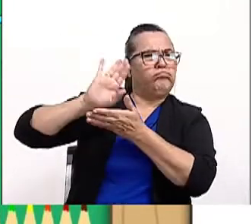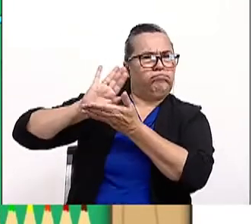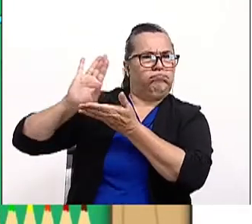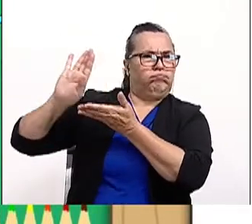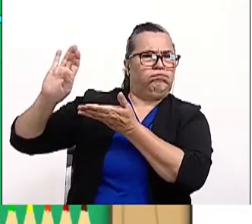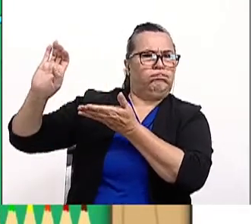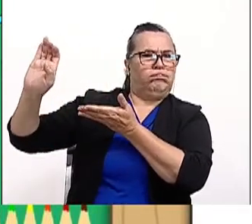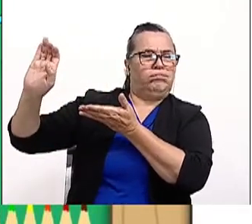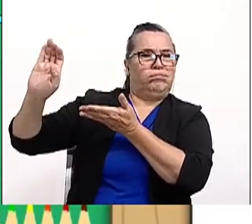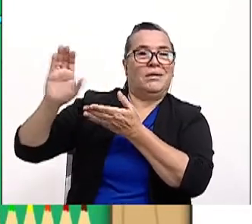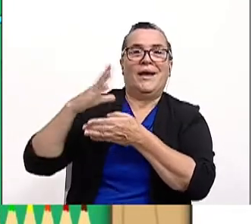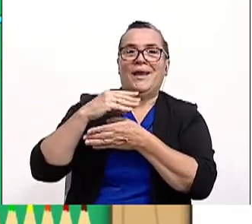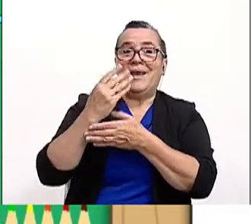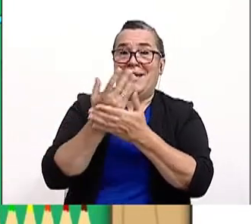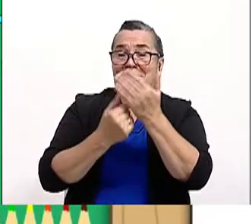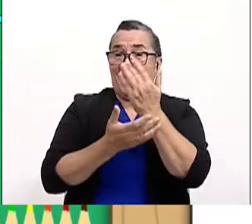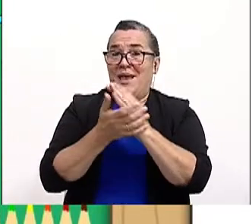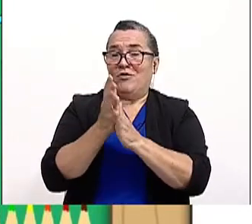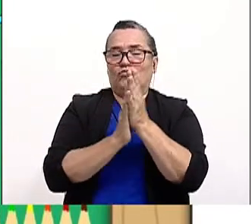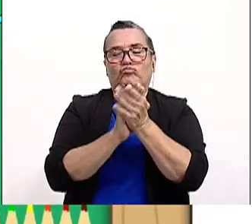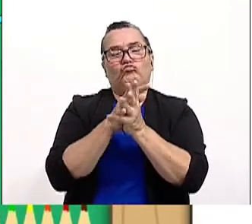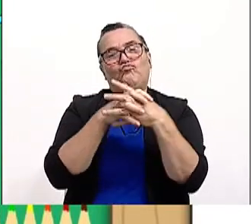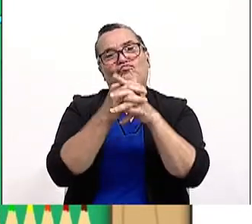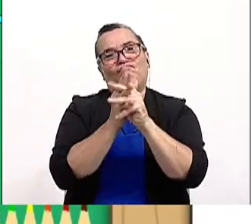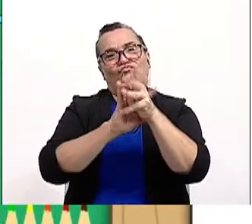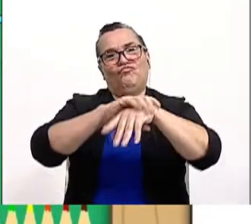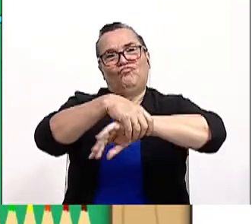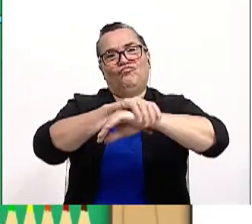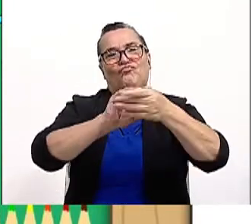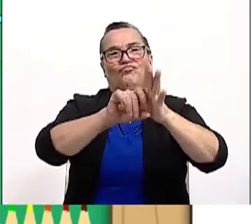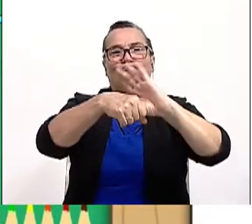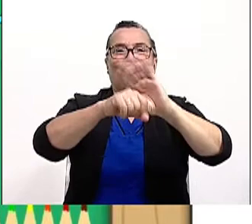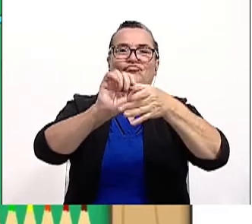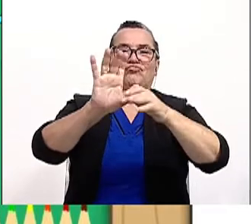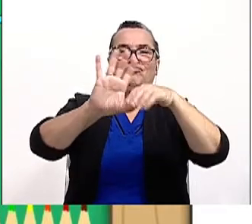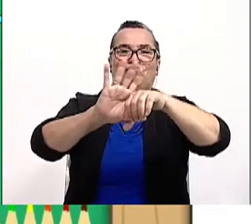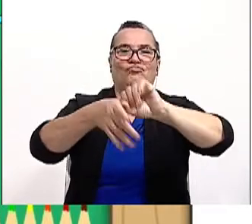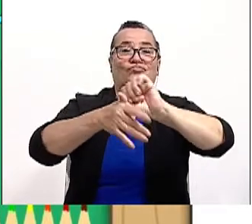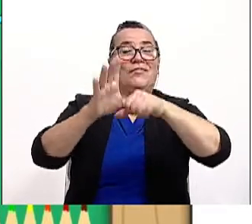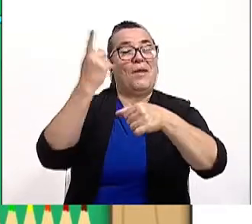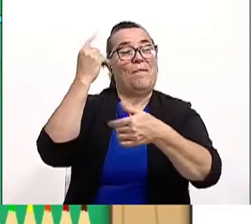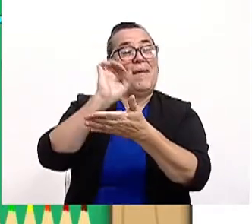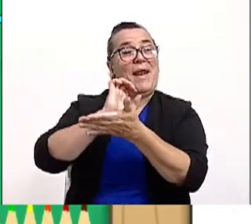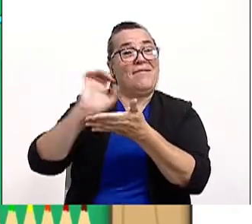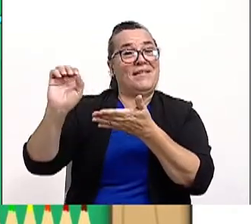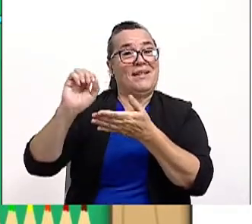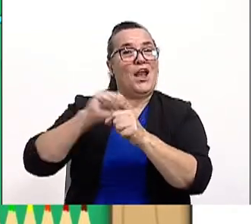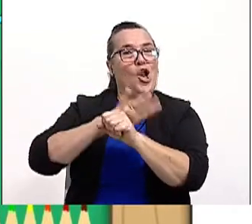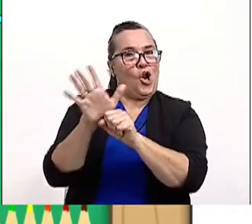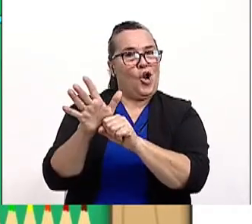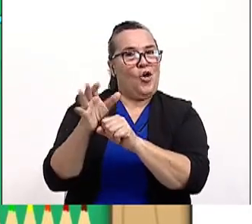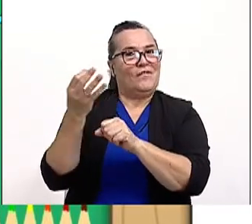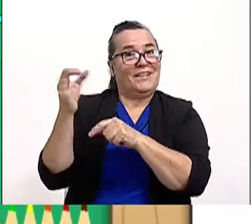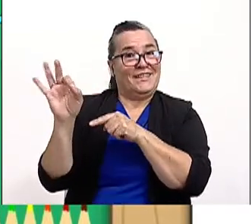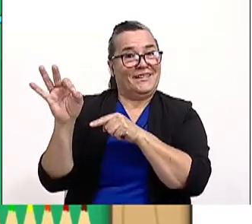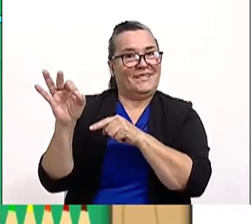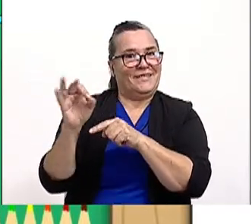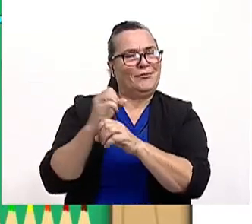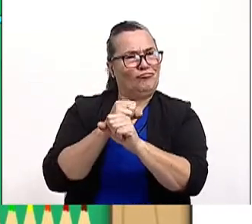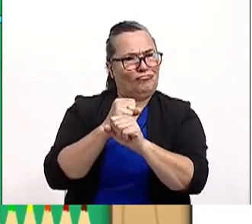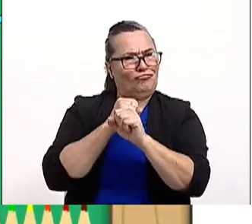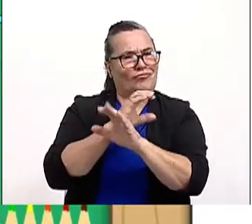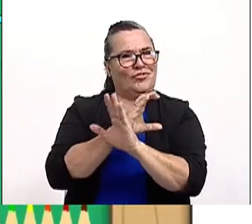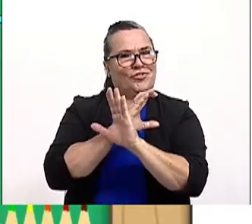And wash your hands to prevent COVID-19. Be safe, please. Okay, very